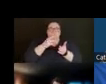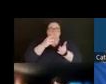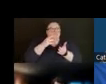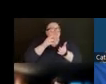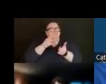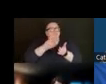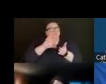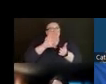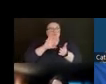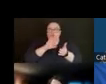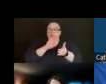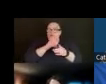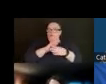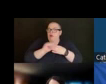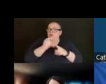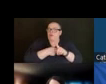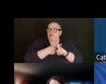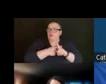the SGA.